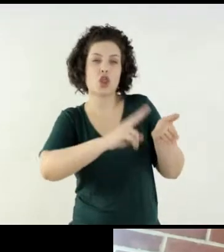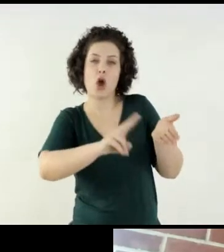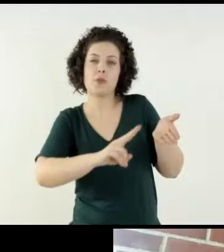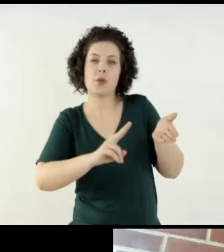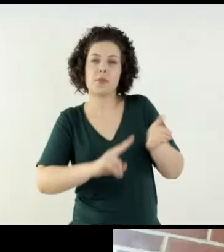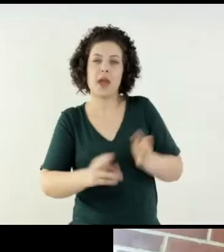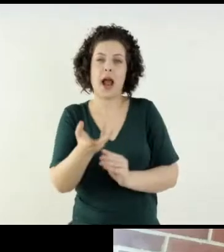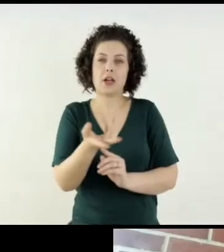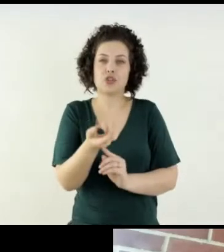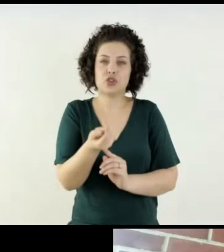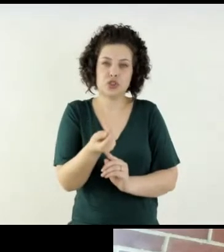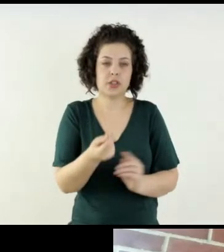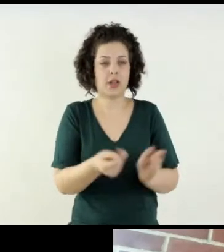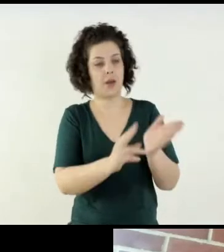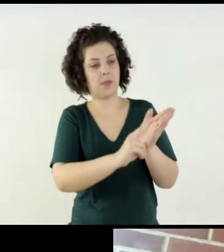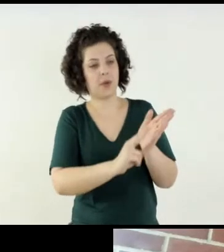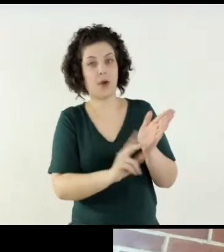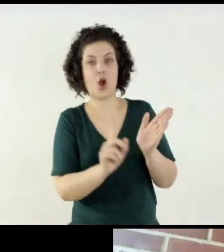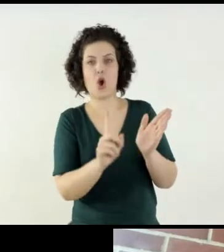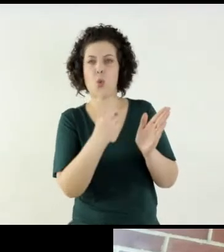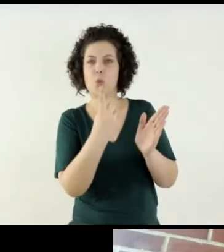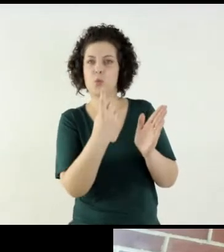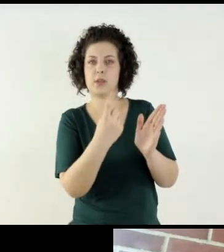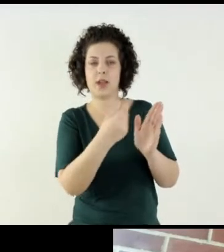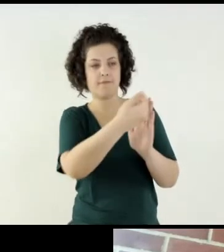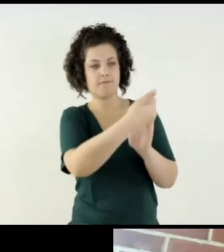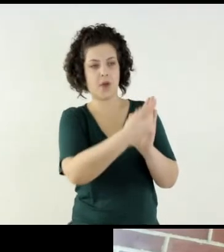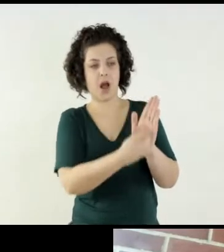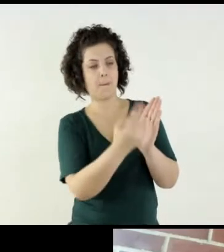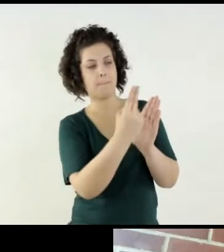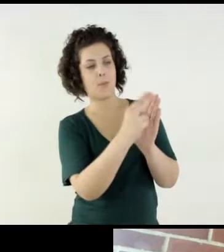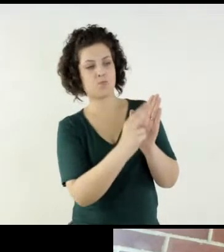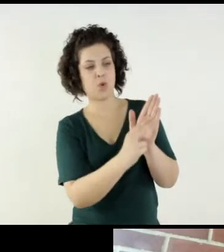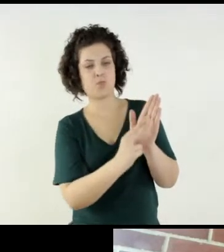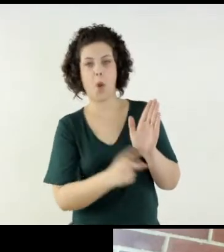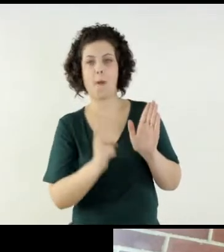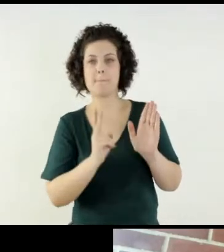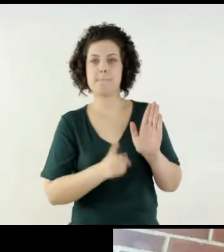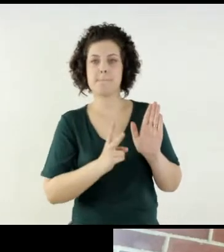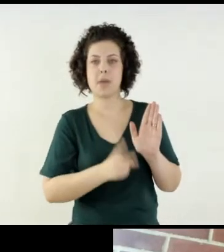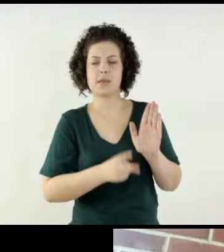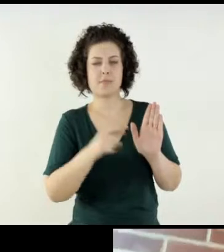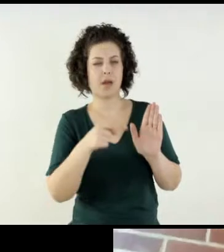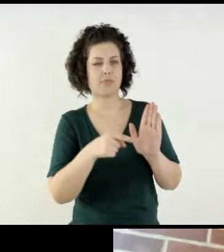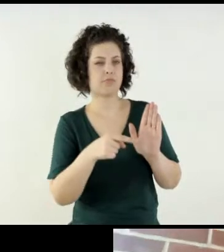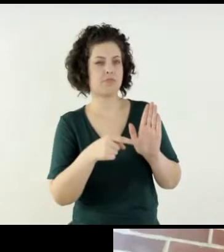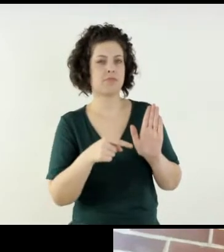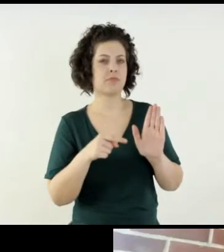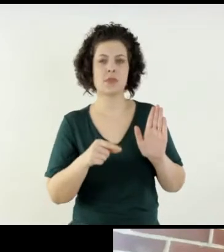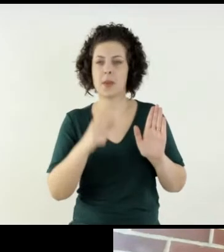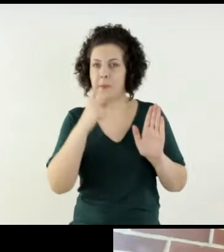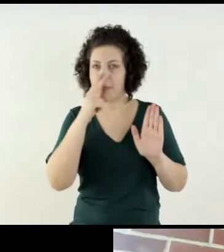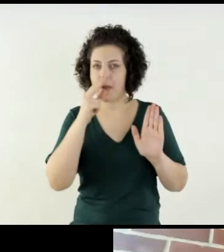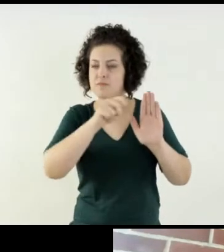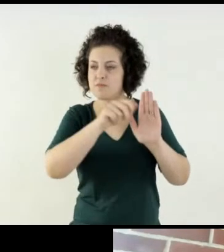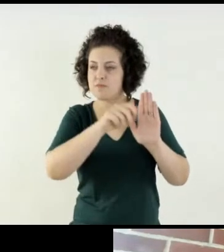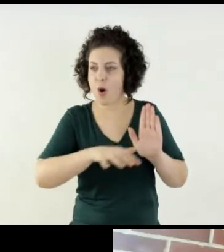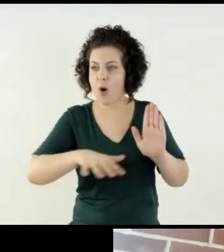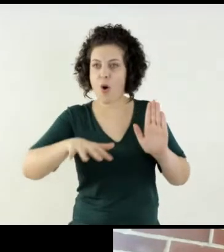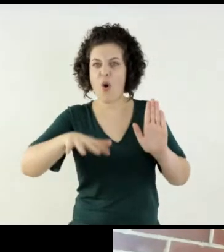single page. And that in itself resonates with the idea of communion, of